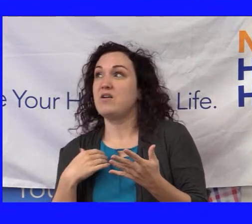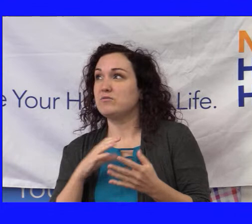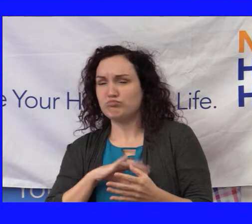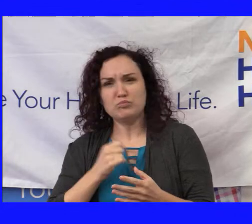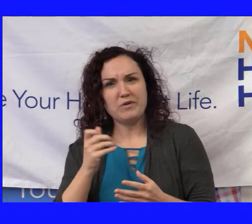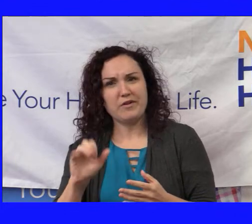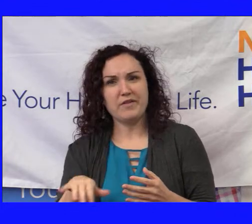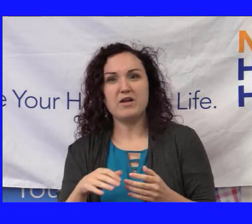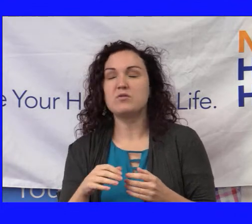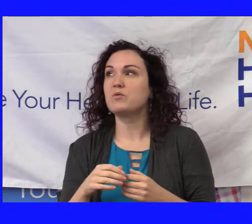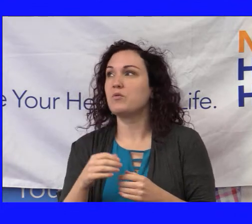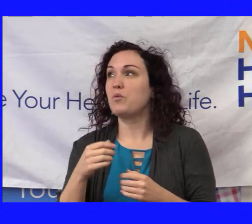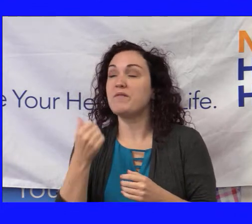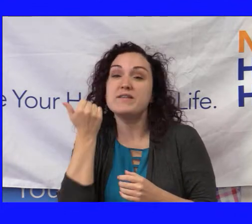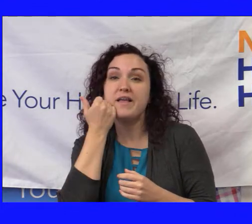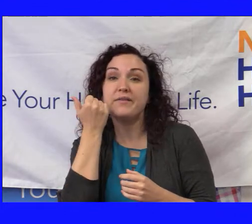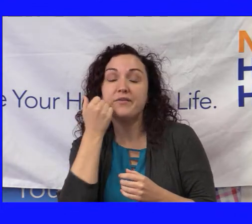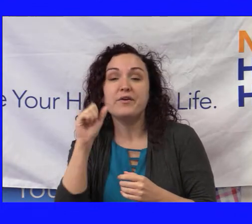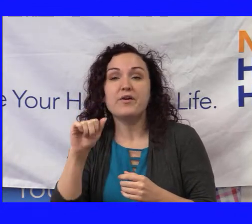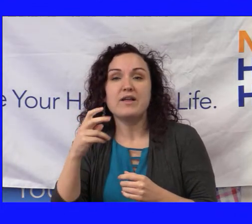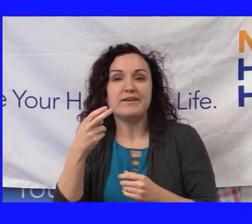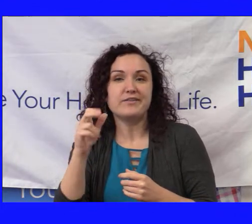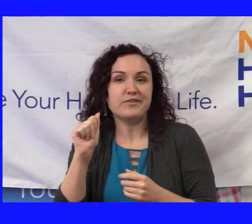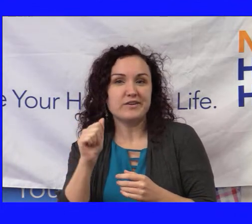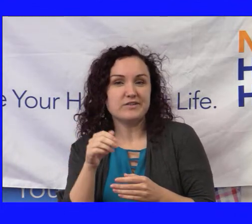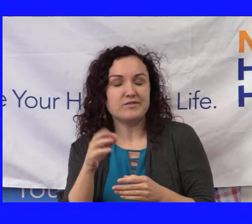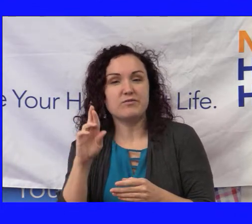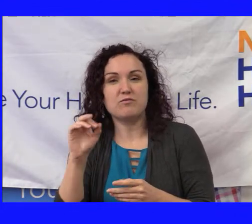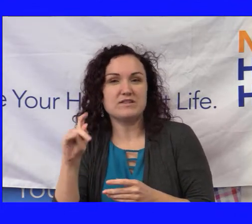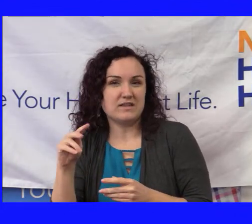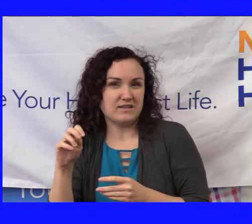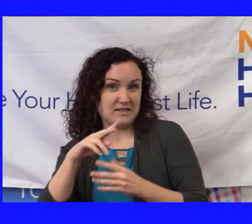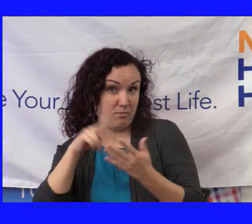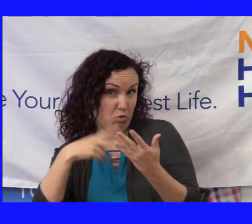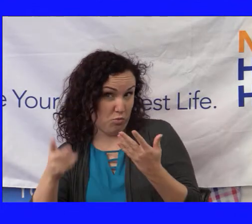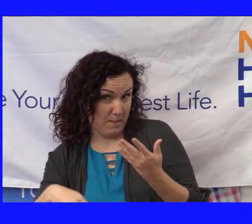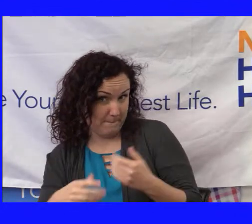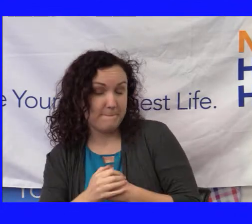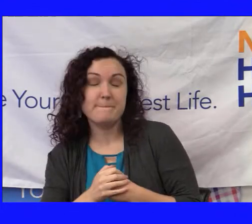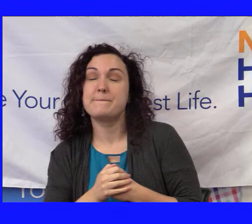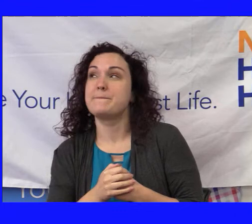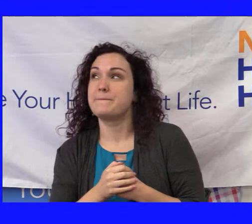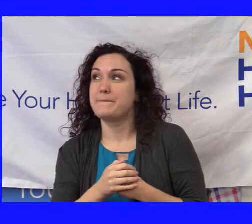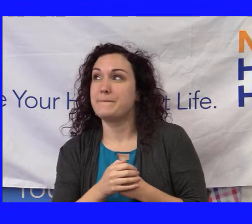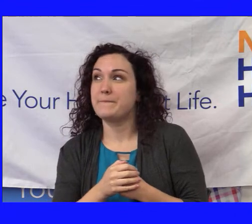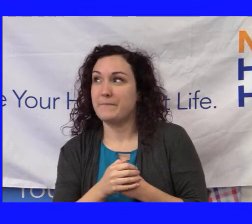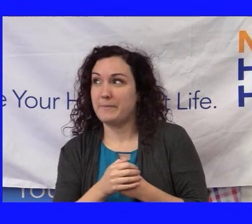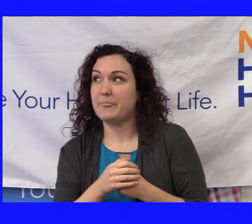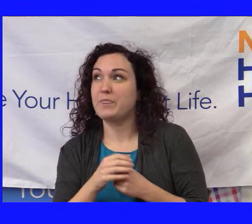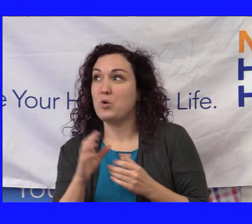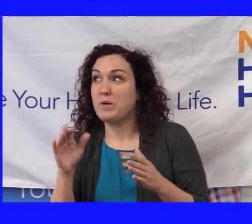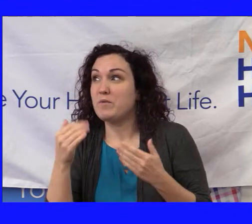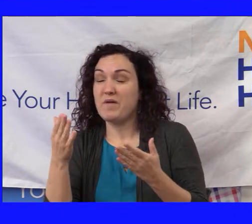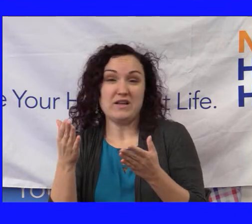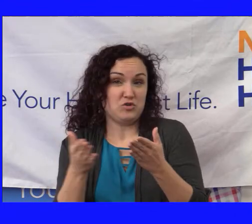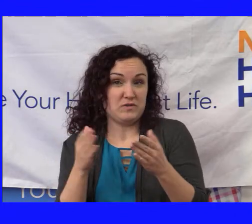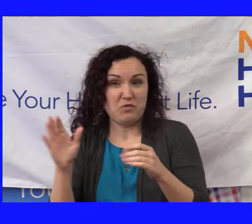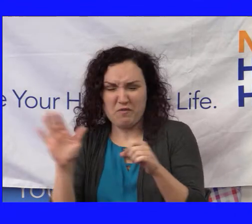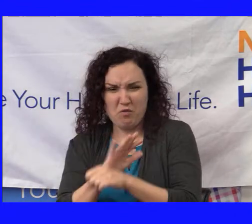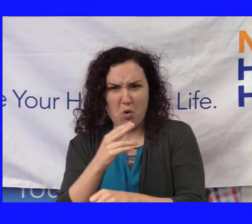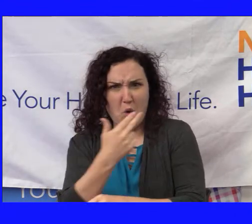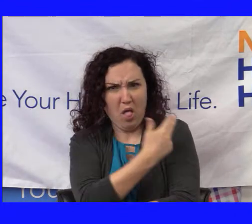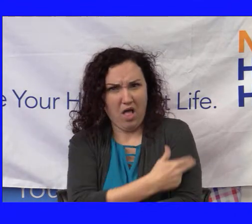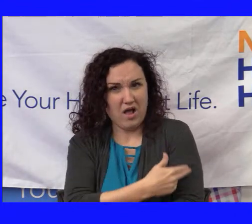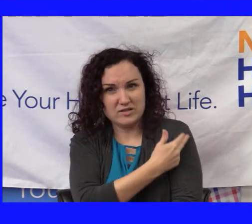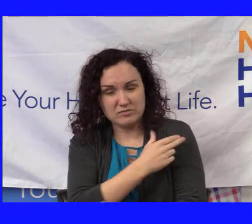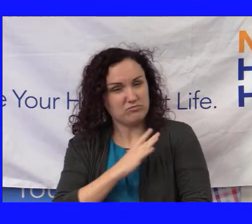dental anesthesia residency program, and we are the anesthesia residents for the entire service, or for the entire hospital. And these